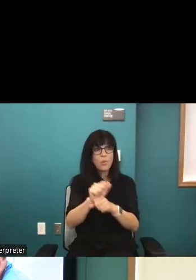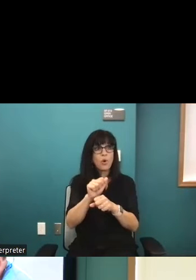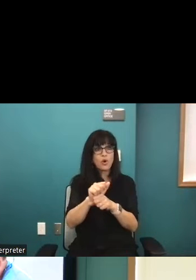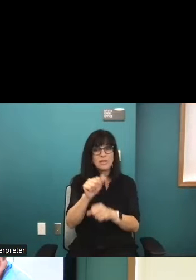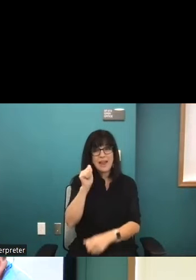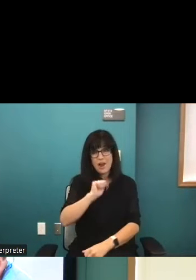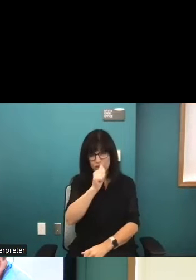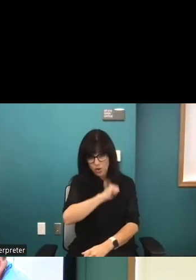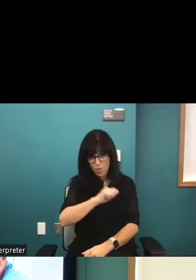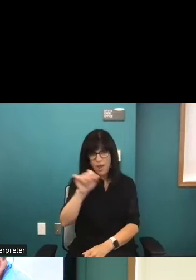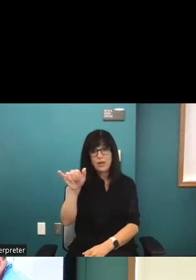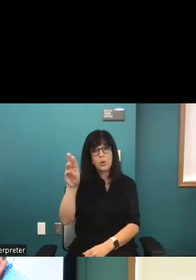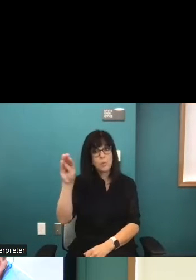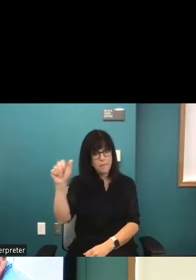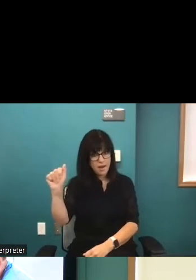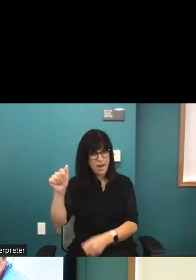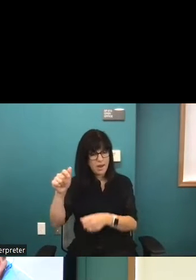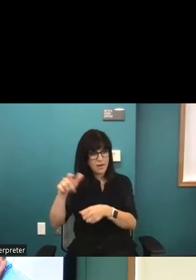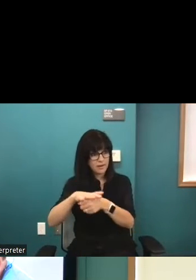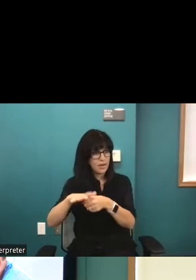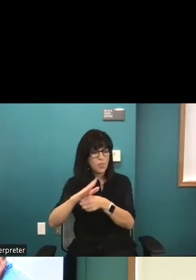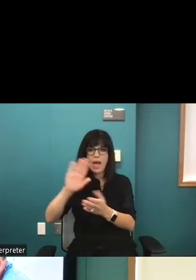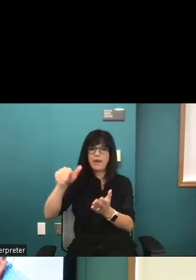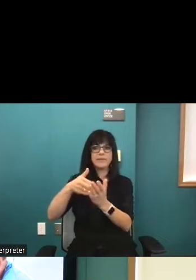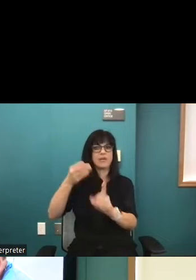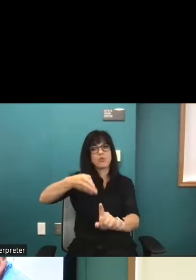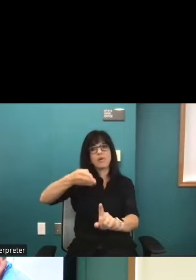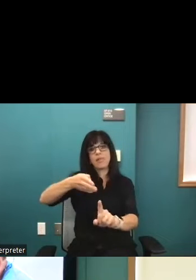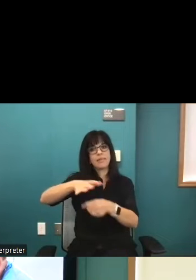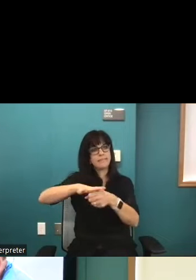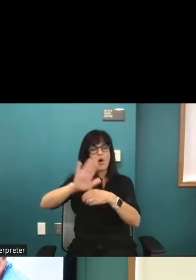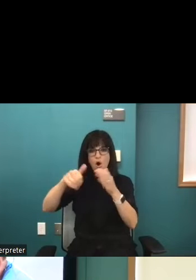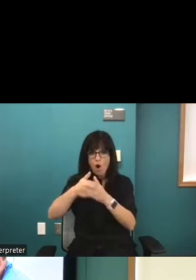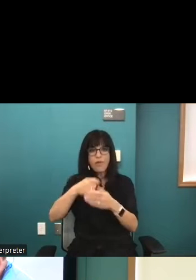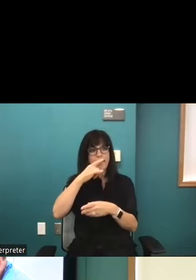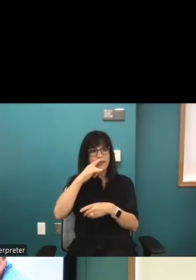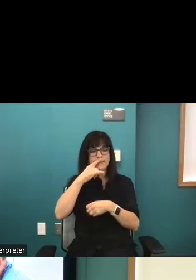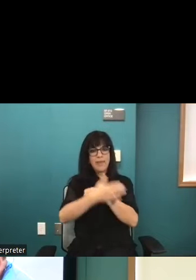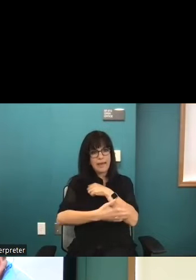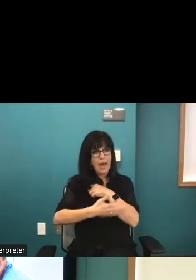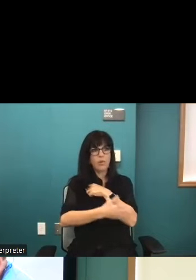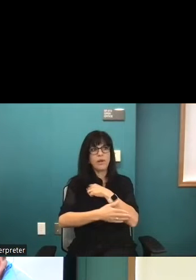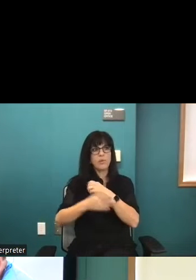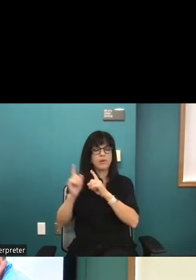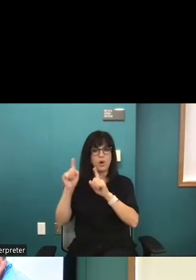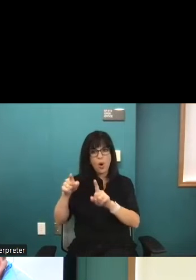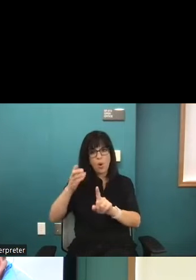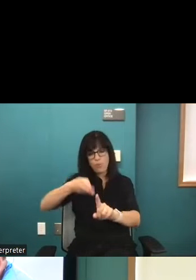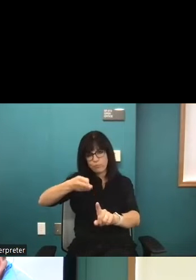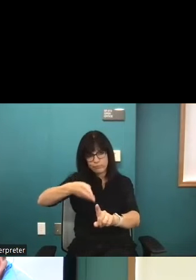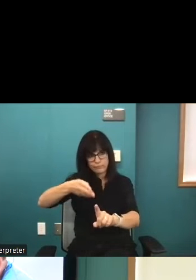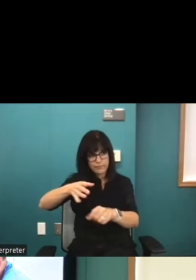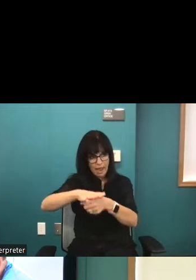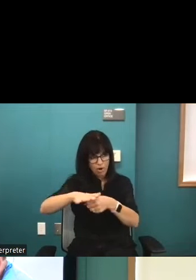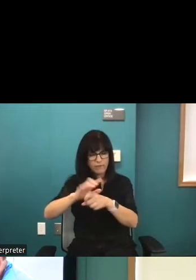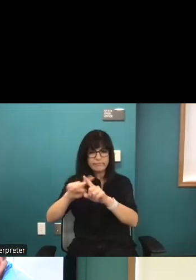Arizona, we had a central location where all the kids in the county would be bused to our school. And there was different